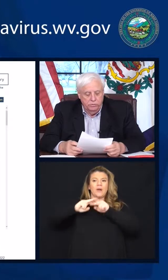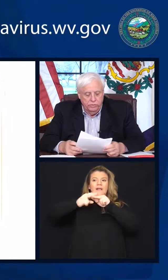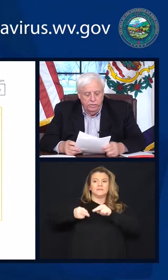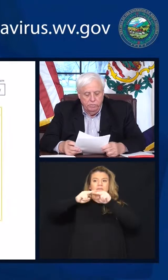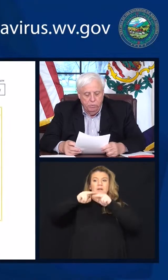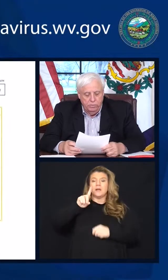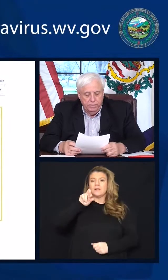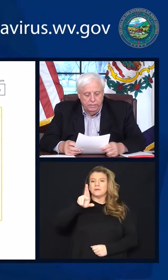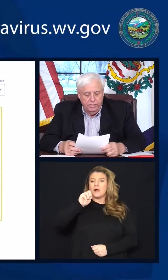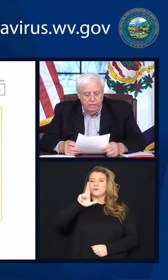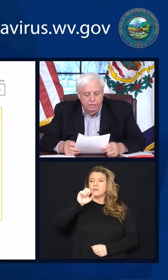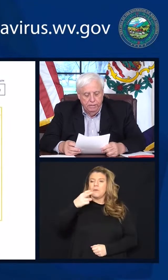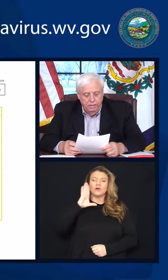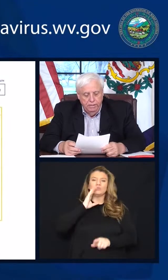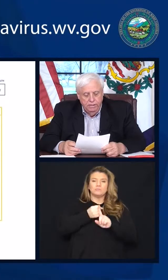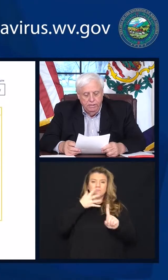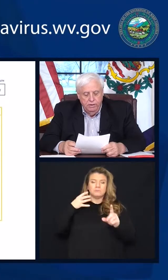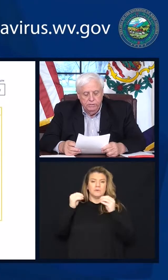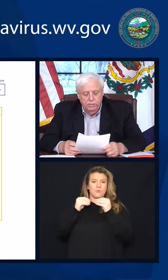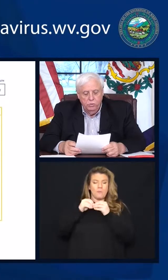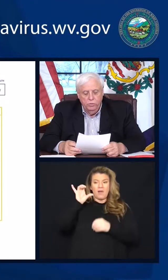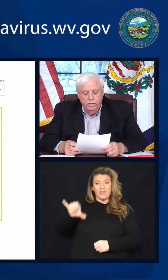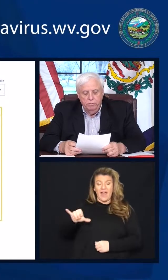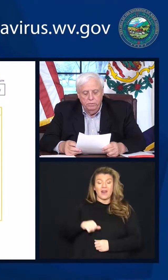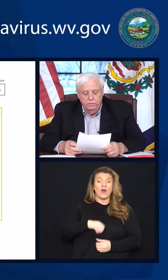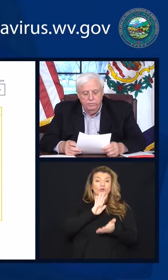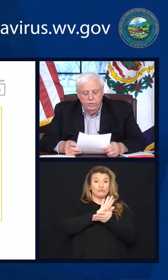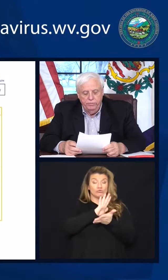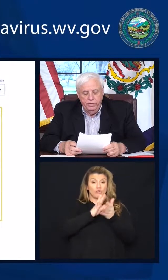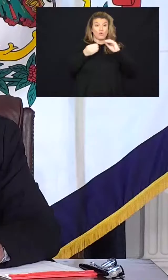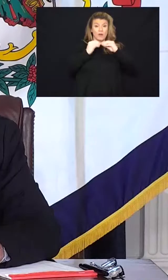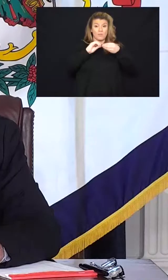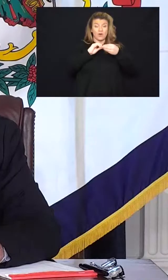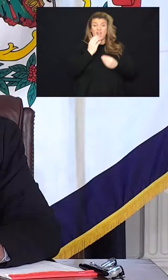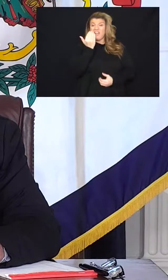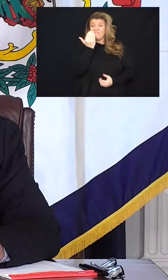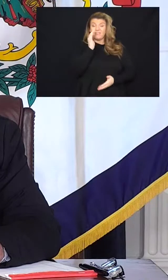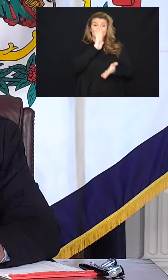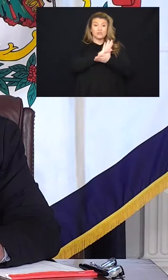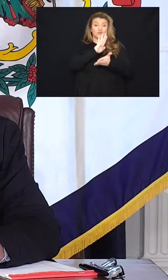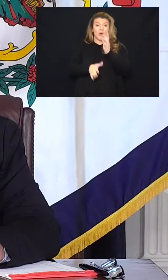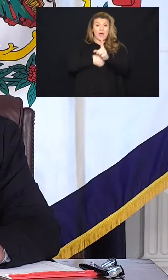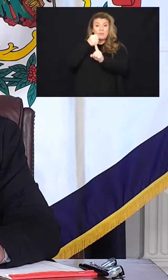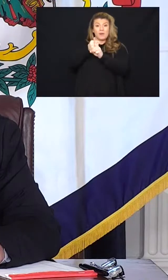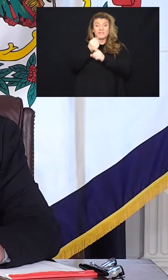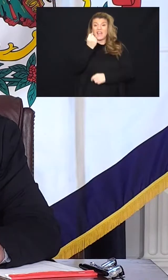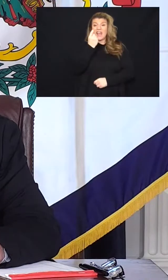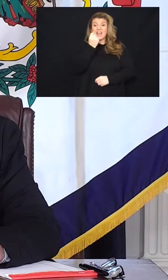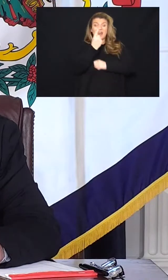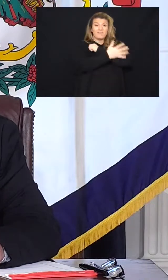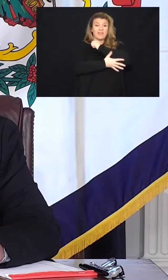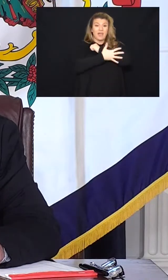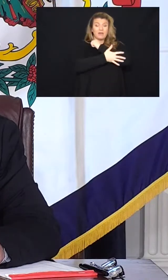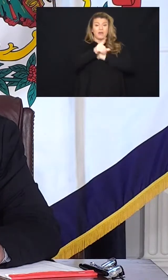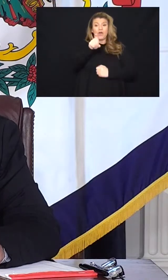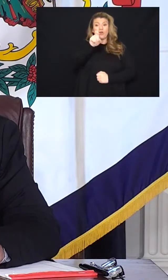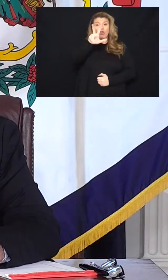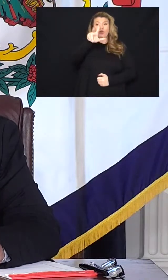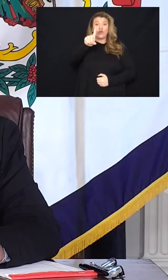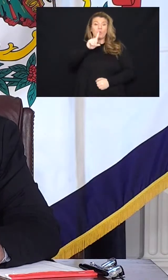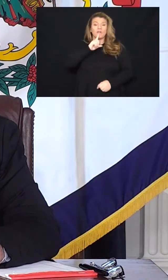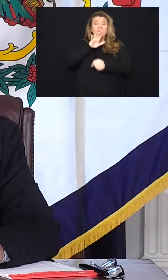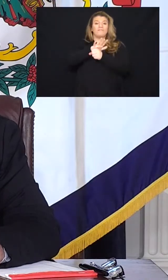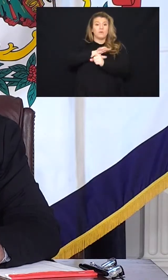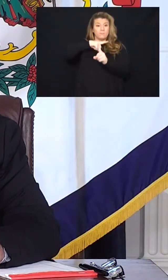Marsh will tell you more about that. Our school numbers, 15 school outbreaks in 11 counties with 131